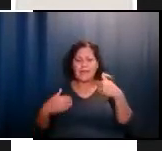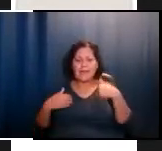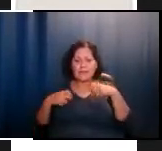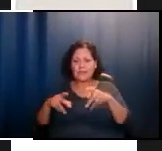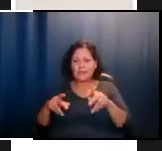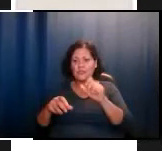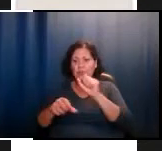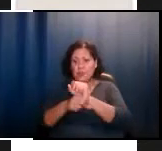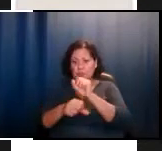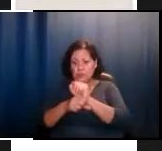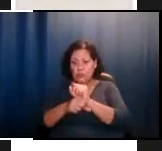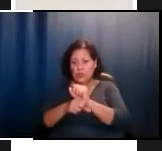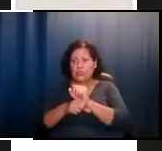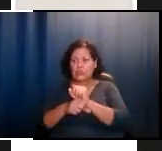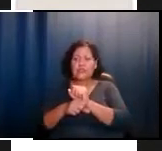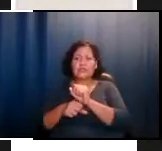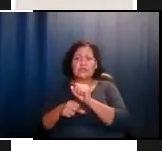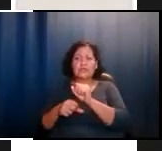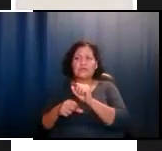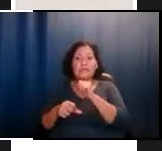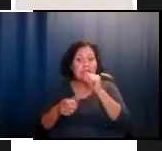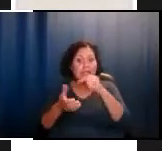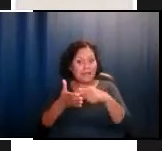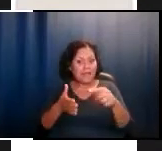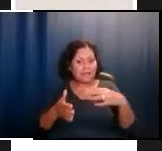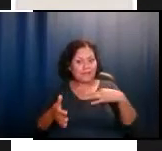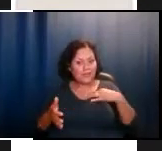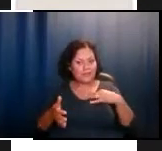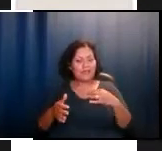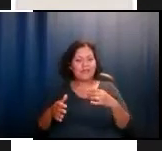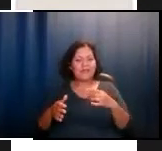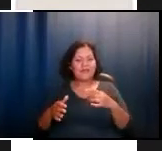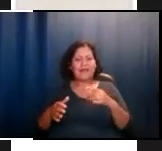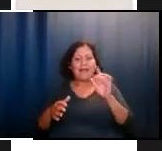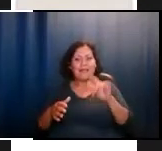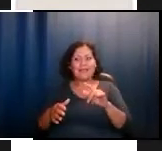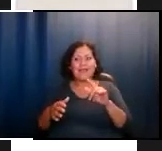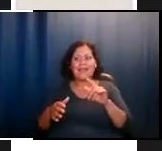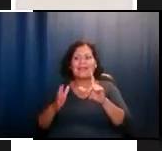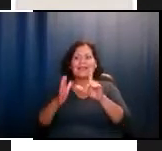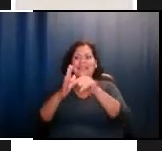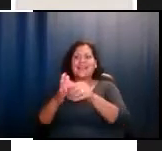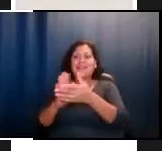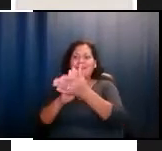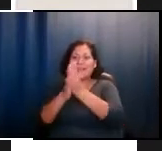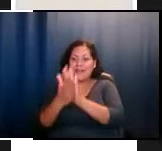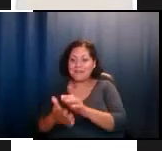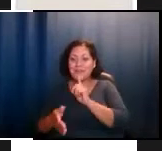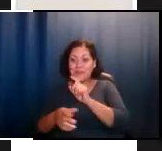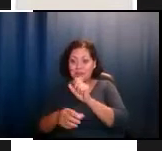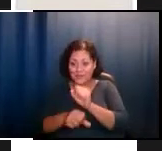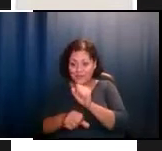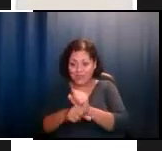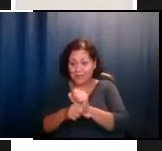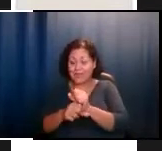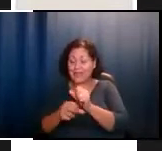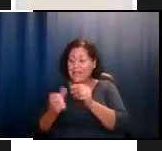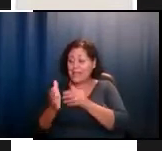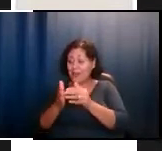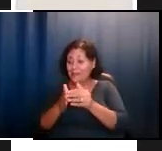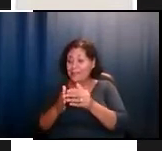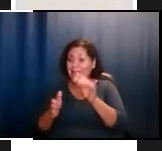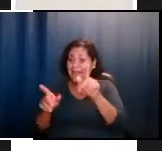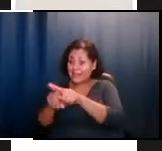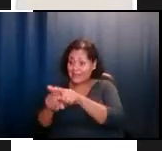have a job without getting paid. And then that translates eventually into a real job, often at that